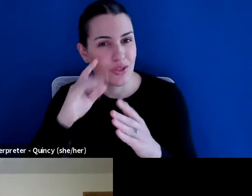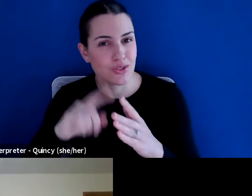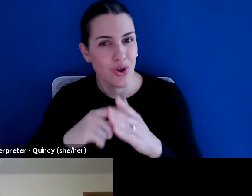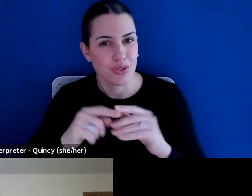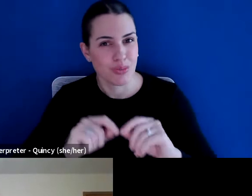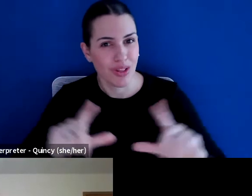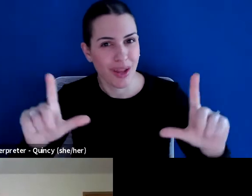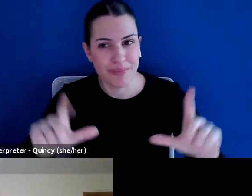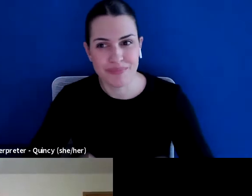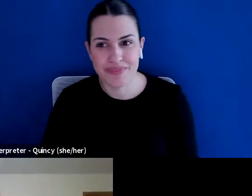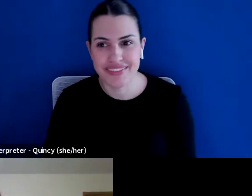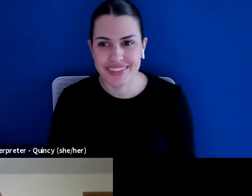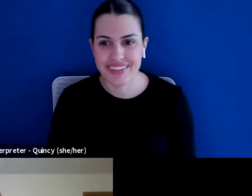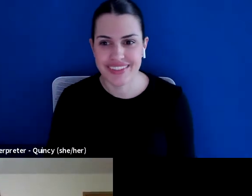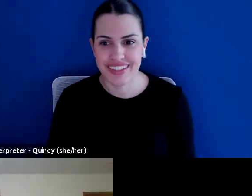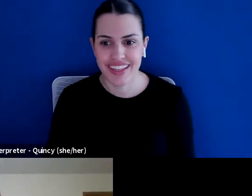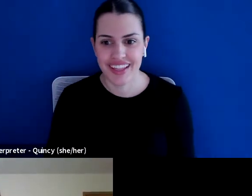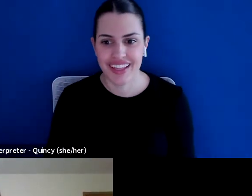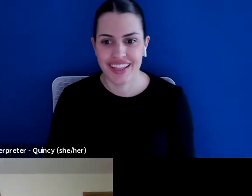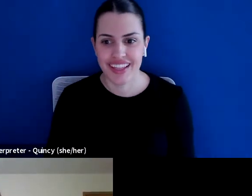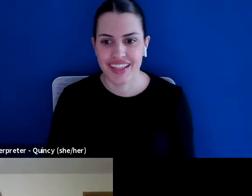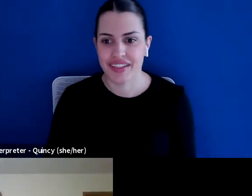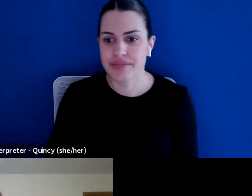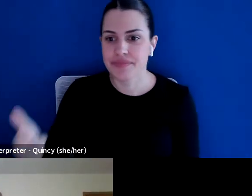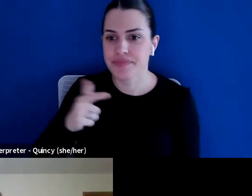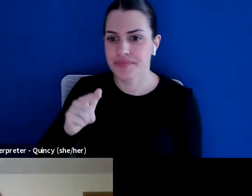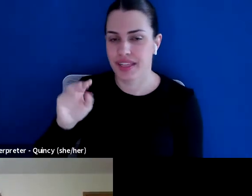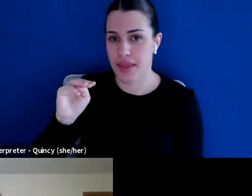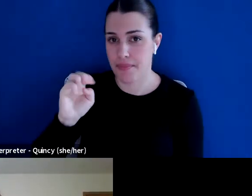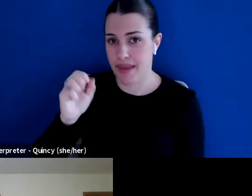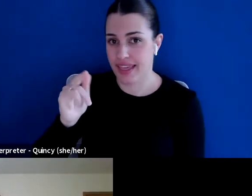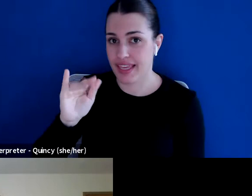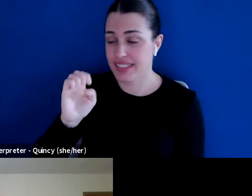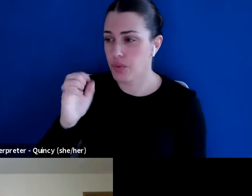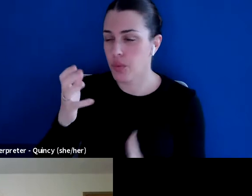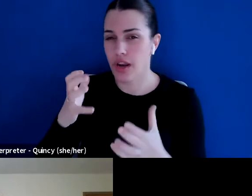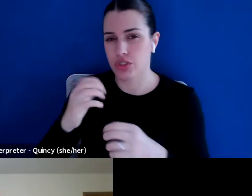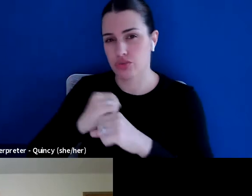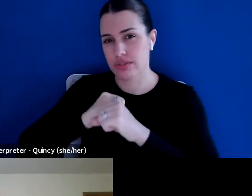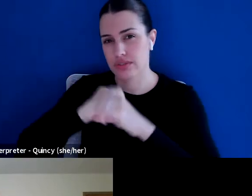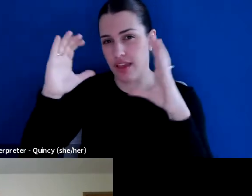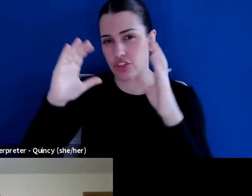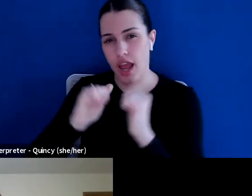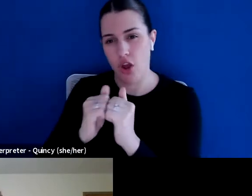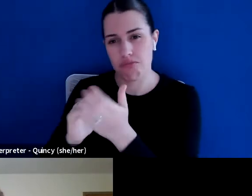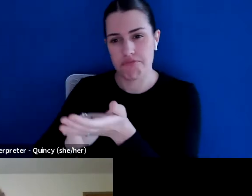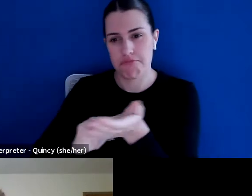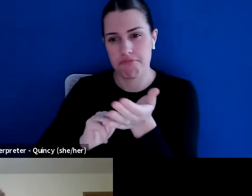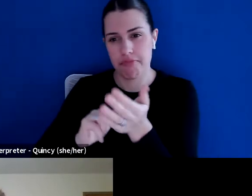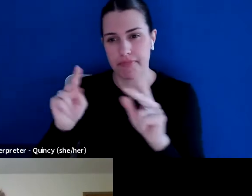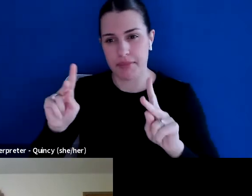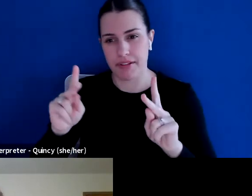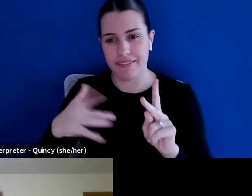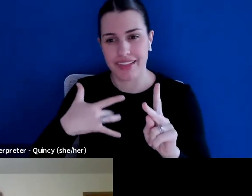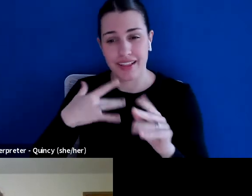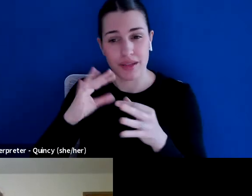So we wanted to gauge how people feel about reflection and intention before getting started.